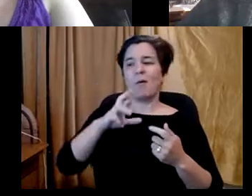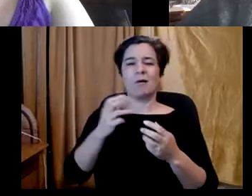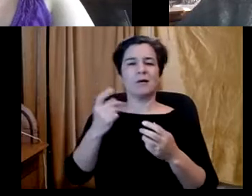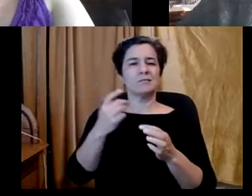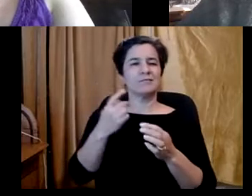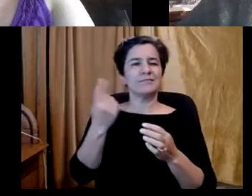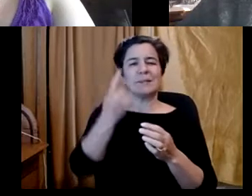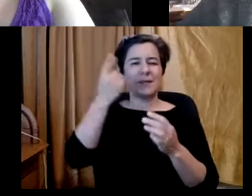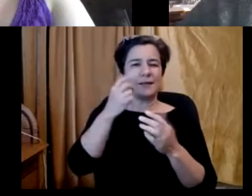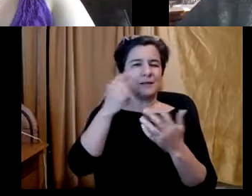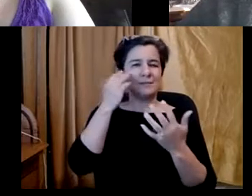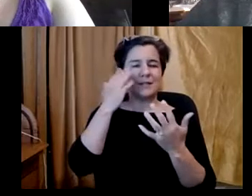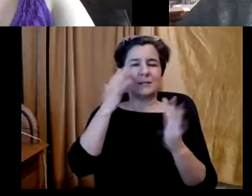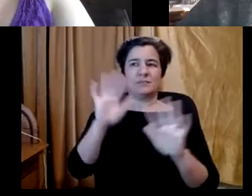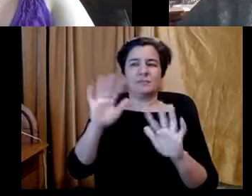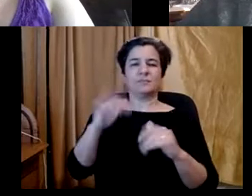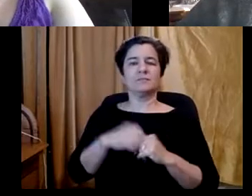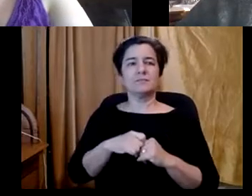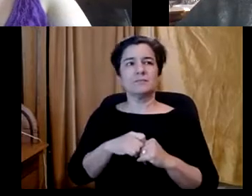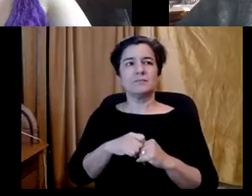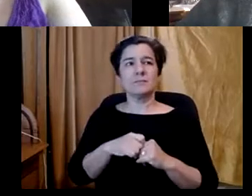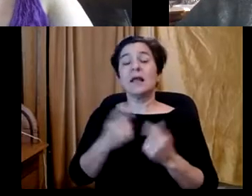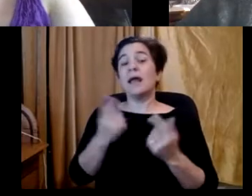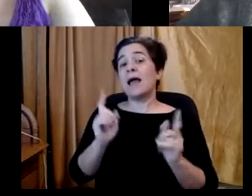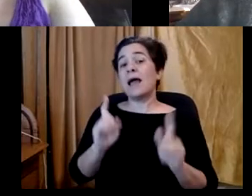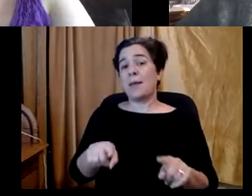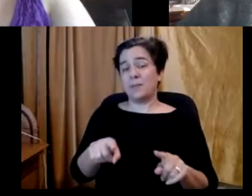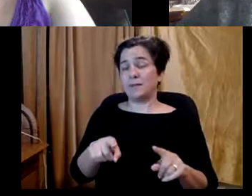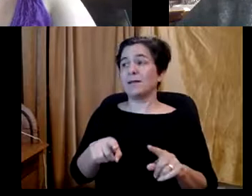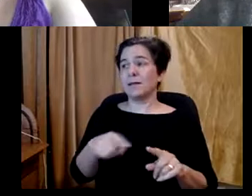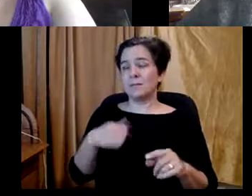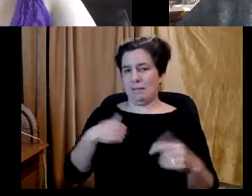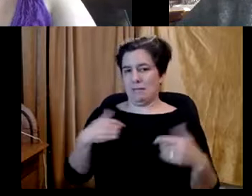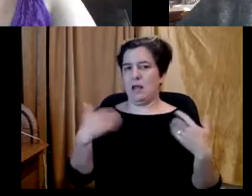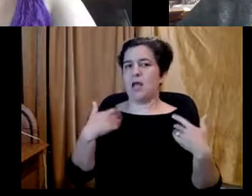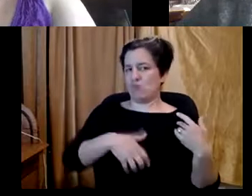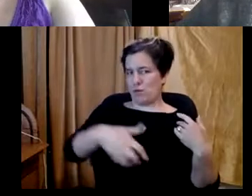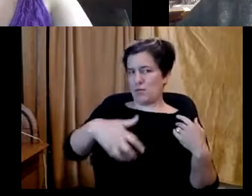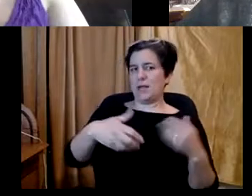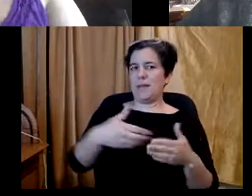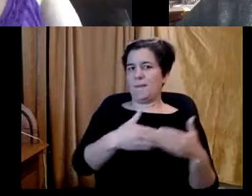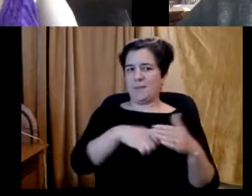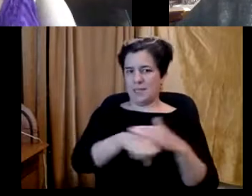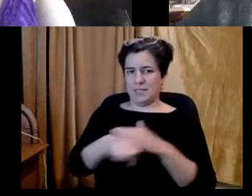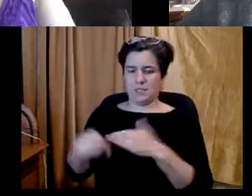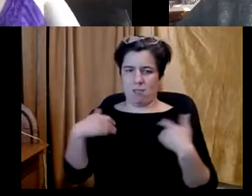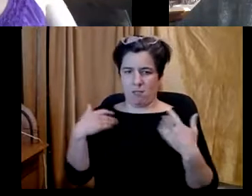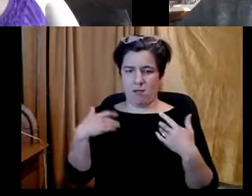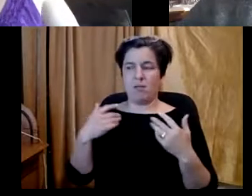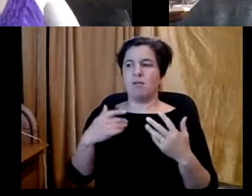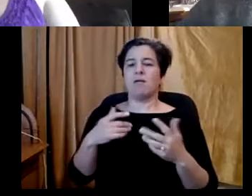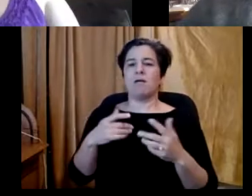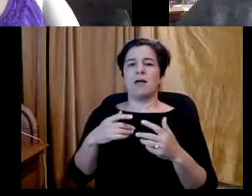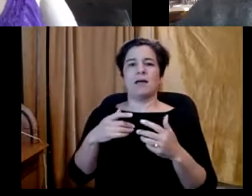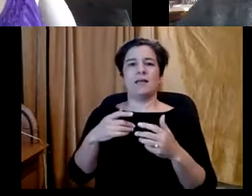children very young, and I was single pretty quickly. So I didn't really want relationships. So I kind of tended